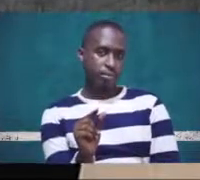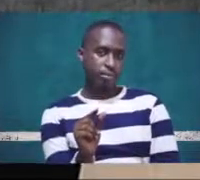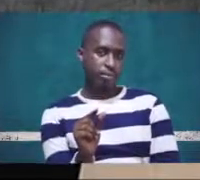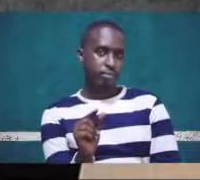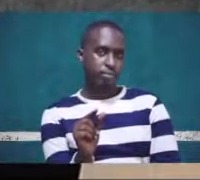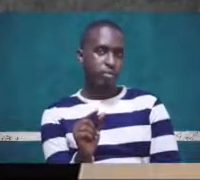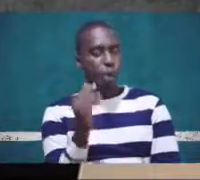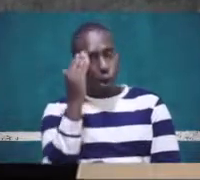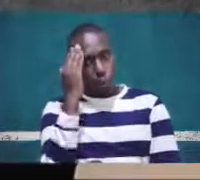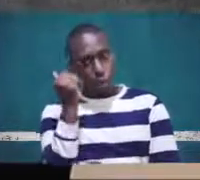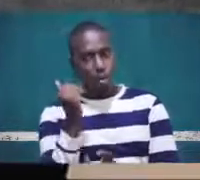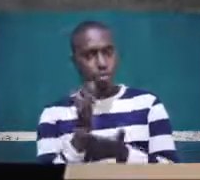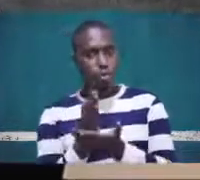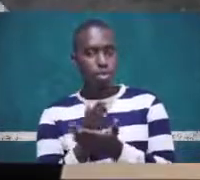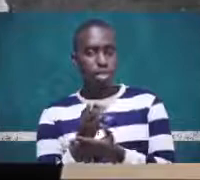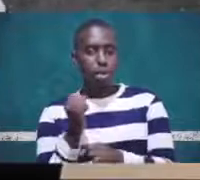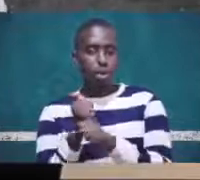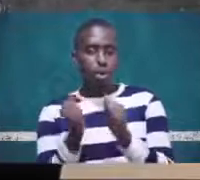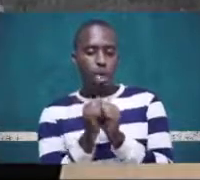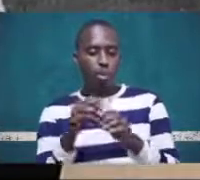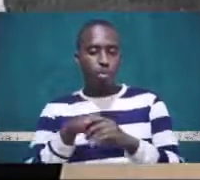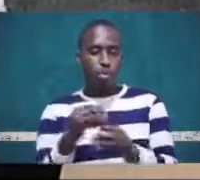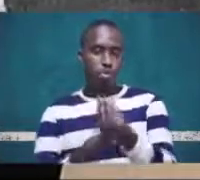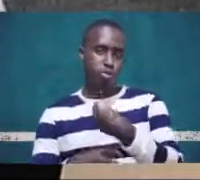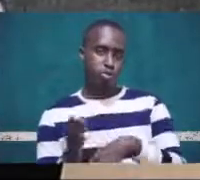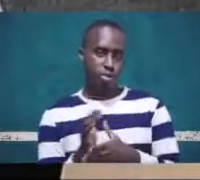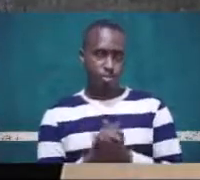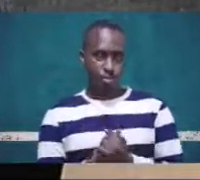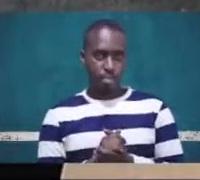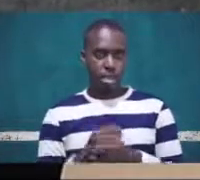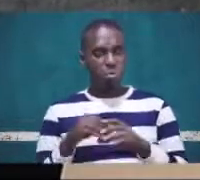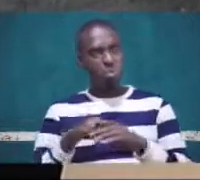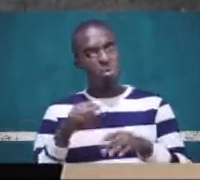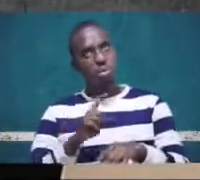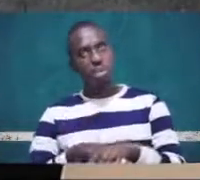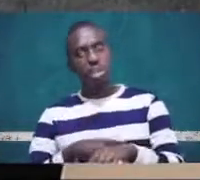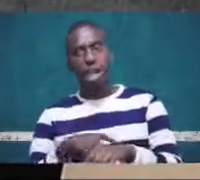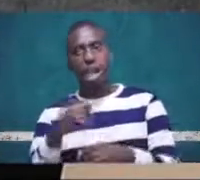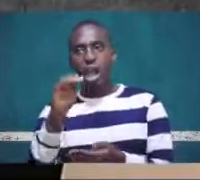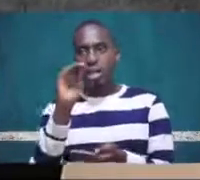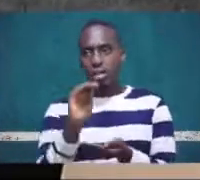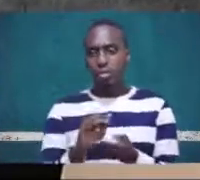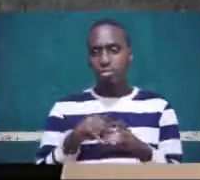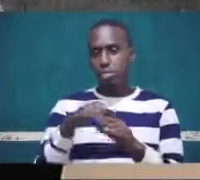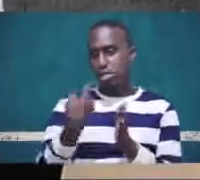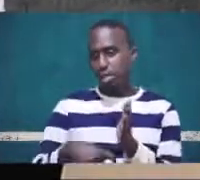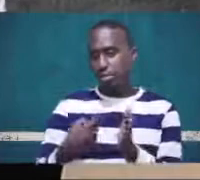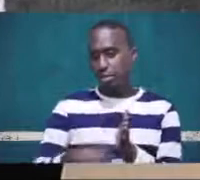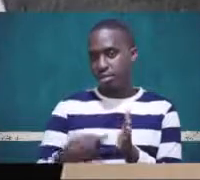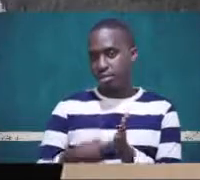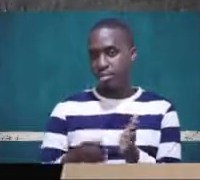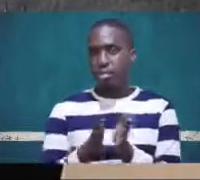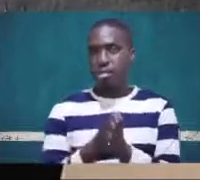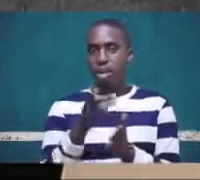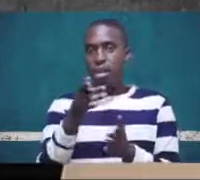cost, because they are trading together in a given region. In case there is a reduction of taxes, in case there